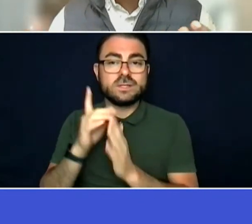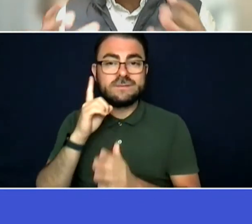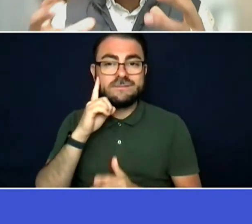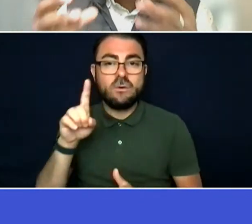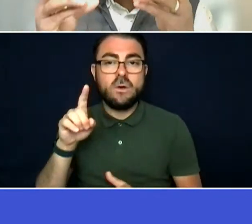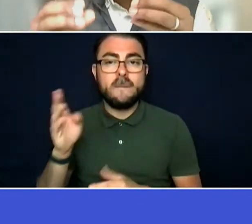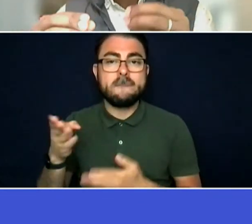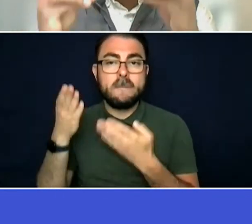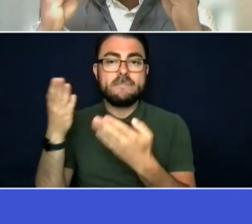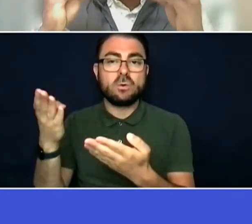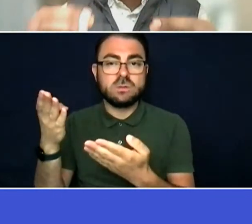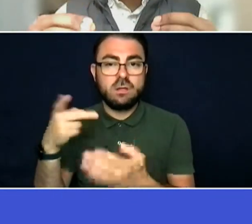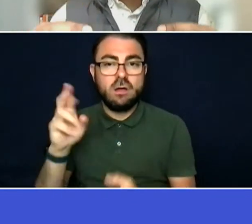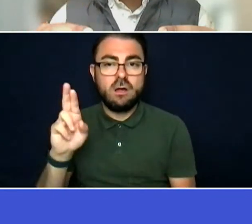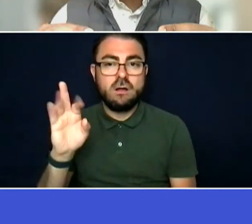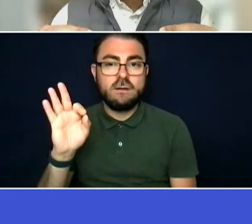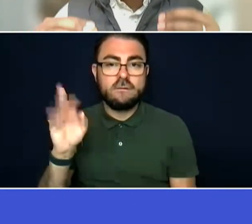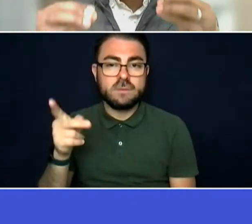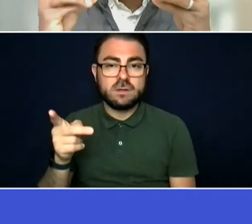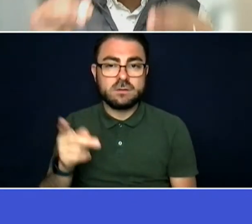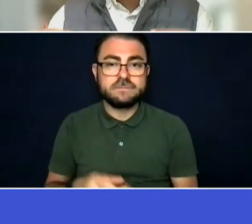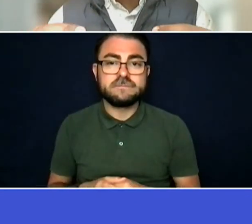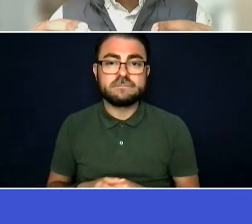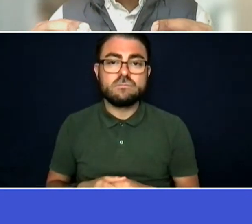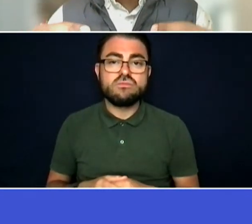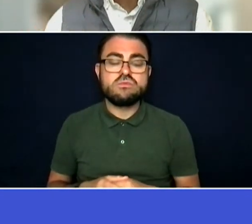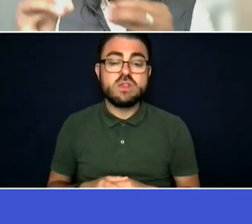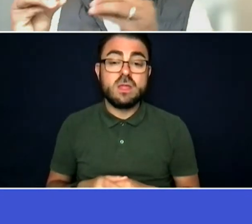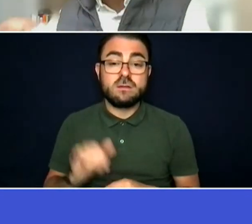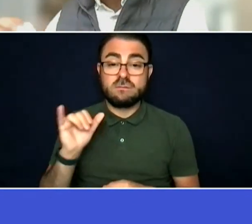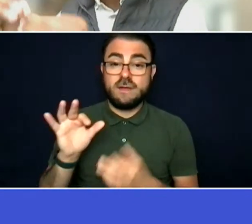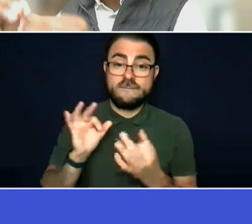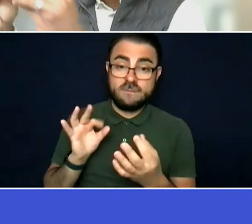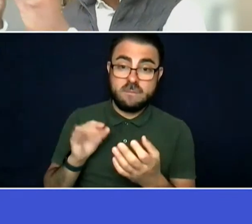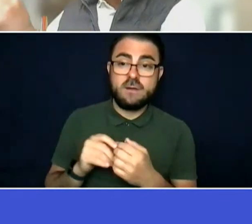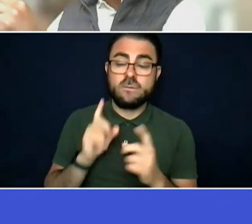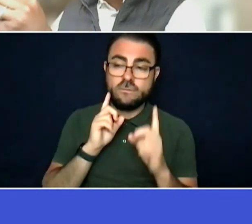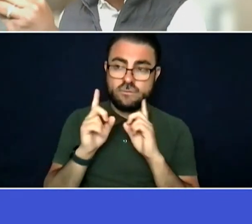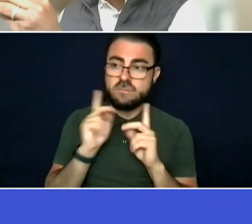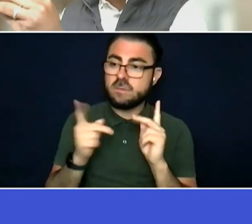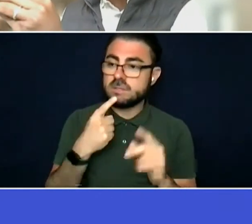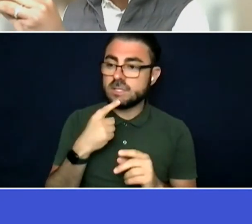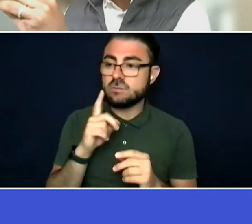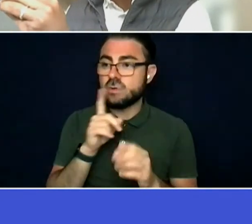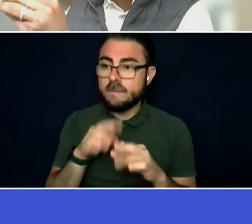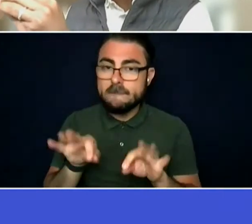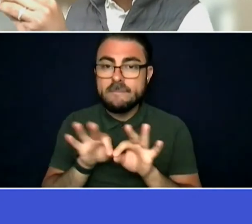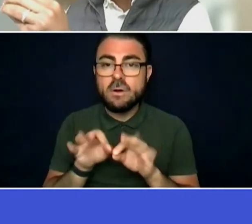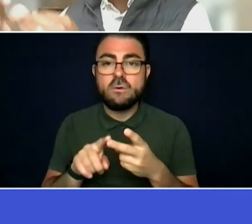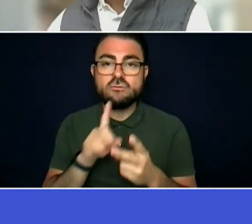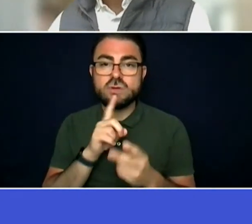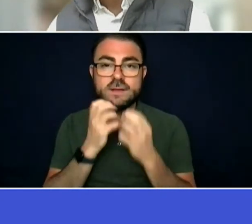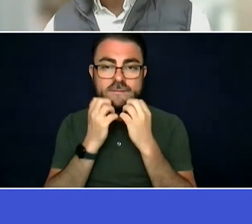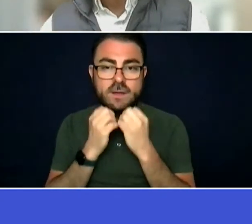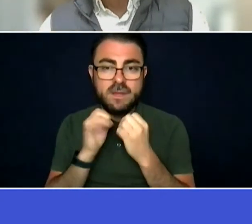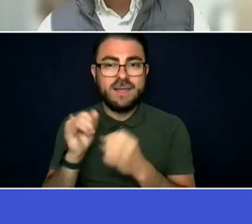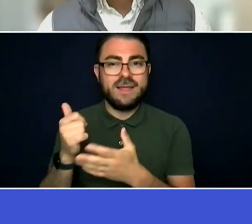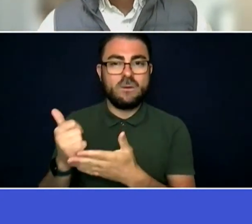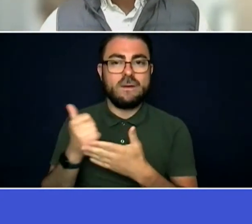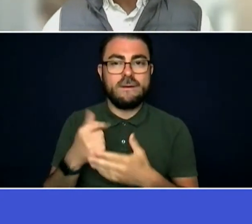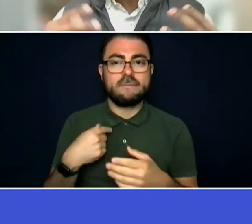lot of the feedback we heard, some of it we said it's really important, really valuable, and that's something that we're going to use to help us as we design the RFP.